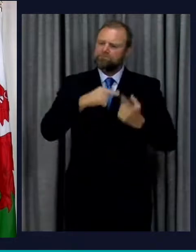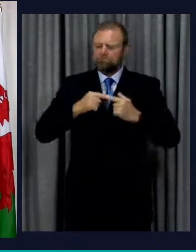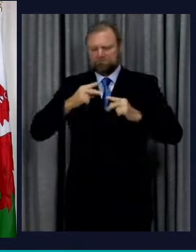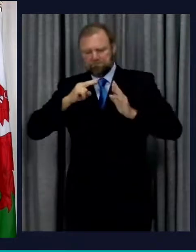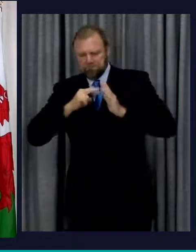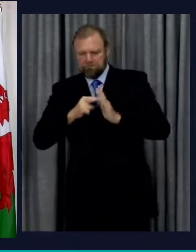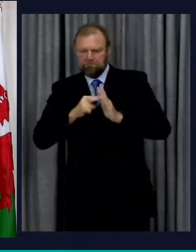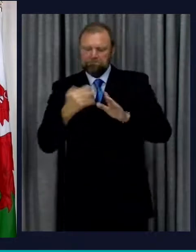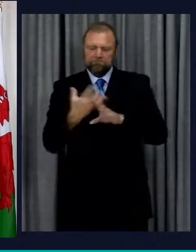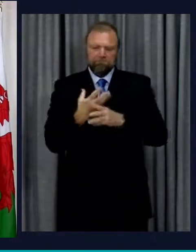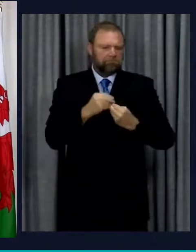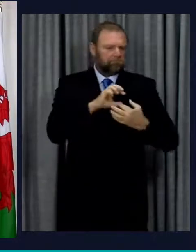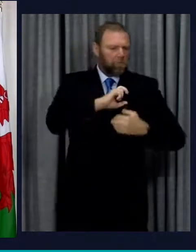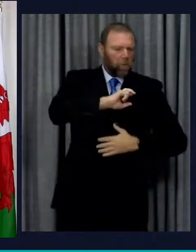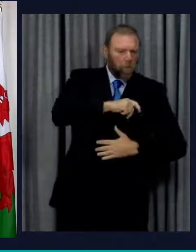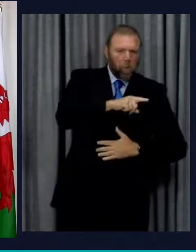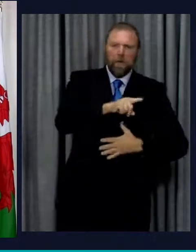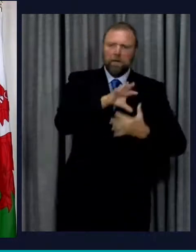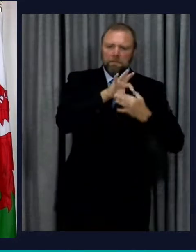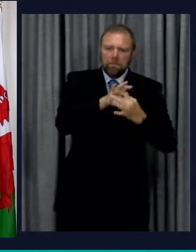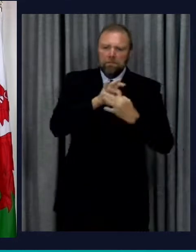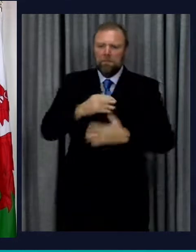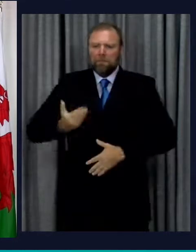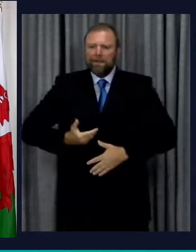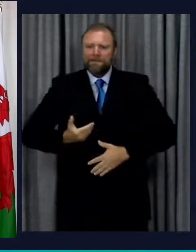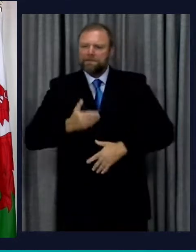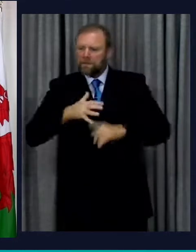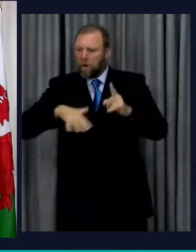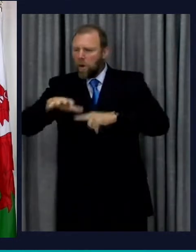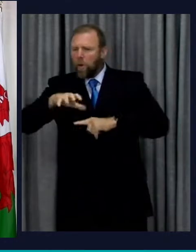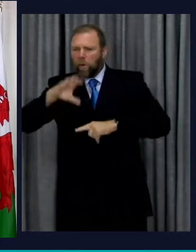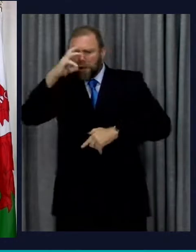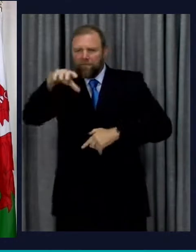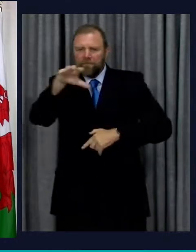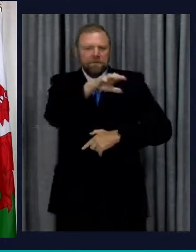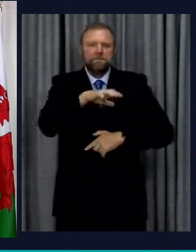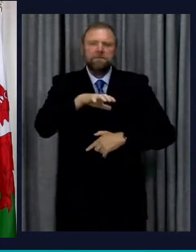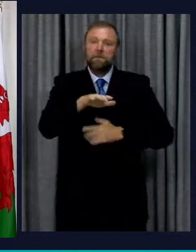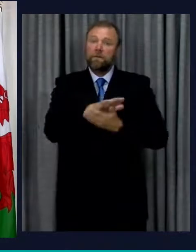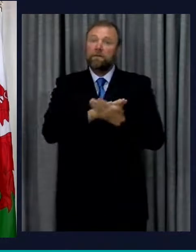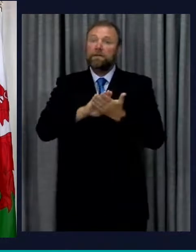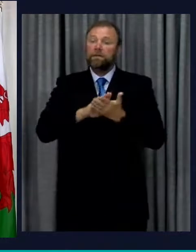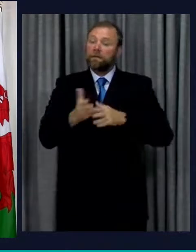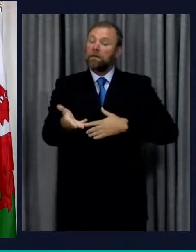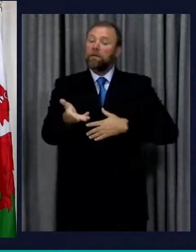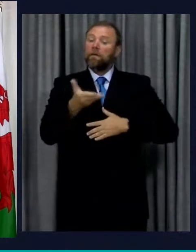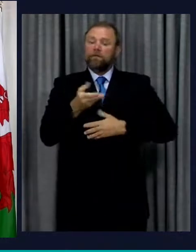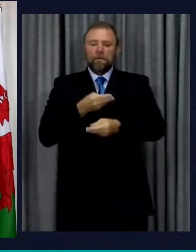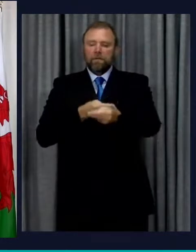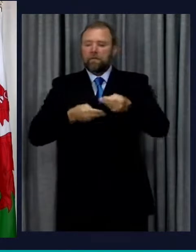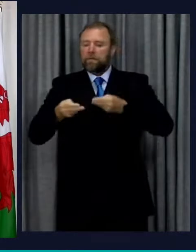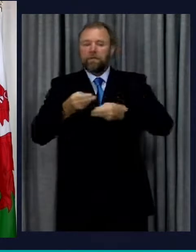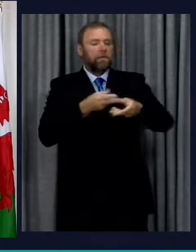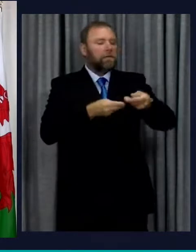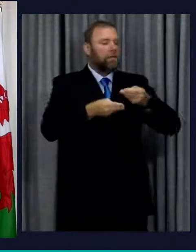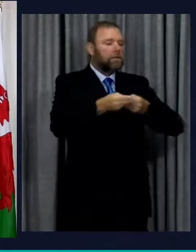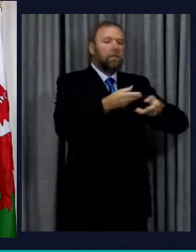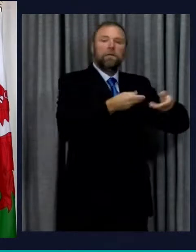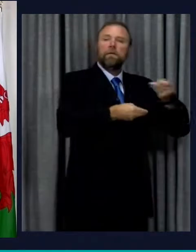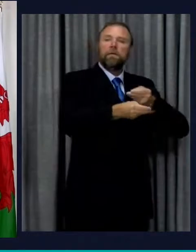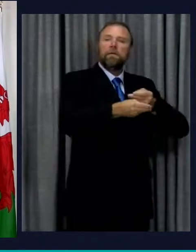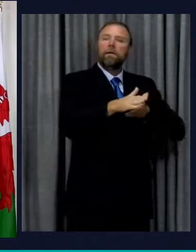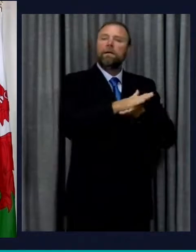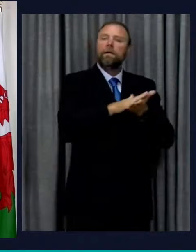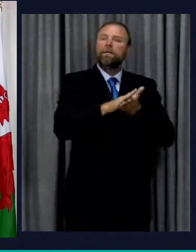government to continue to develop a something for something approach so that Welsh public money is wedded to action on